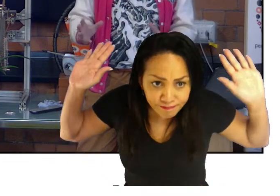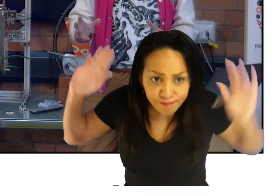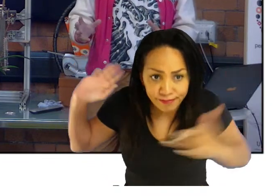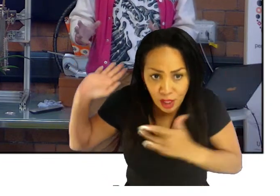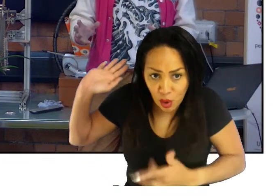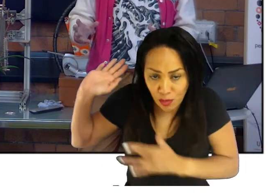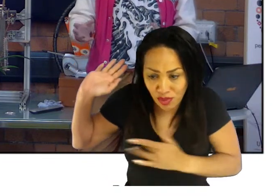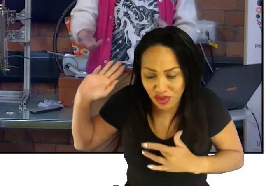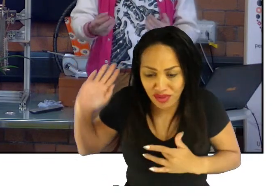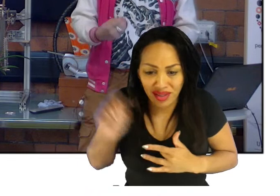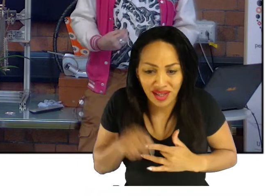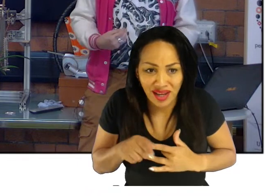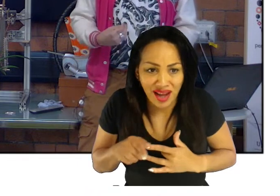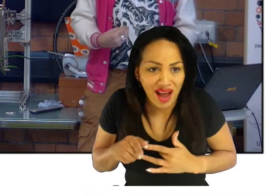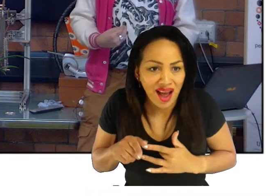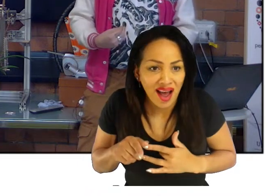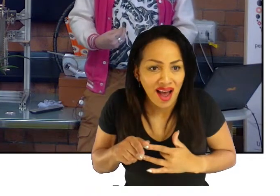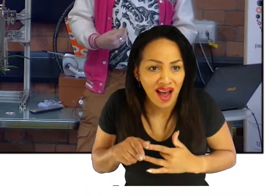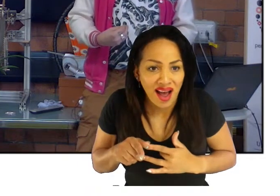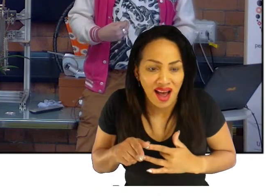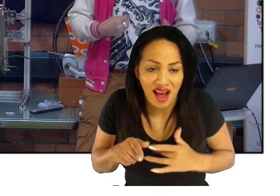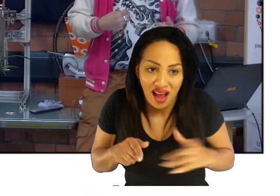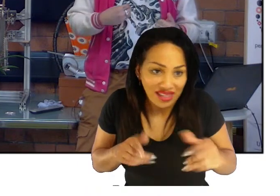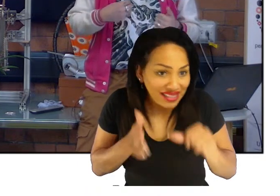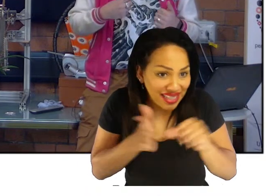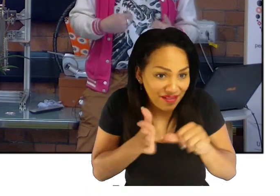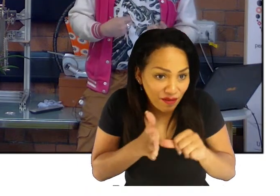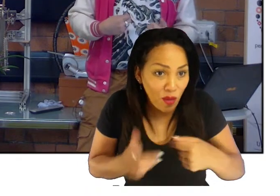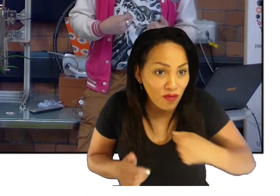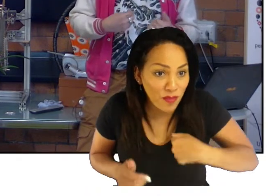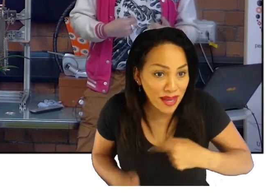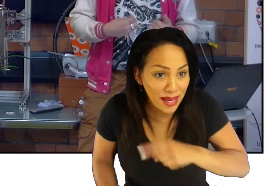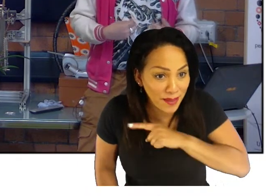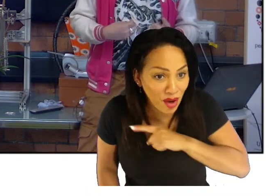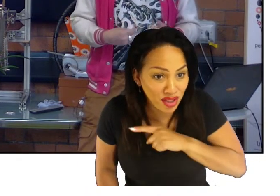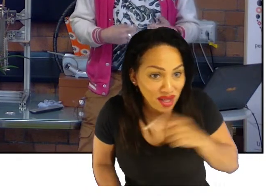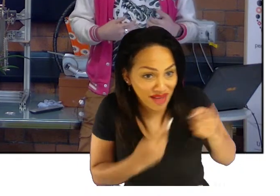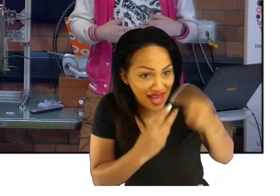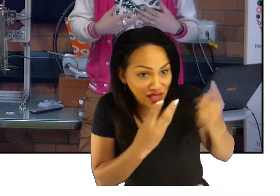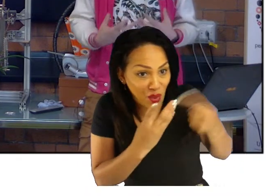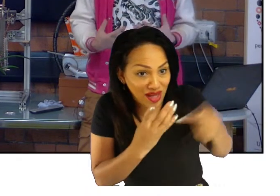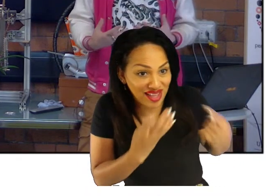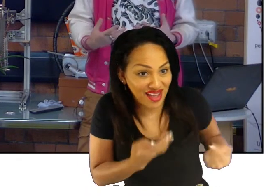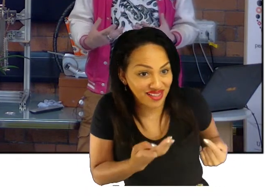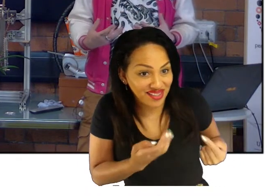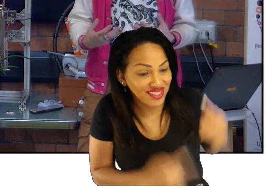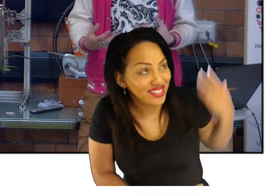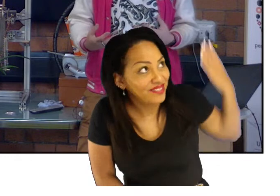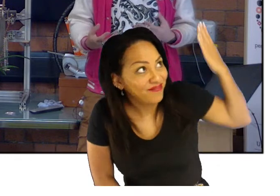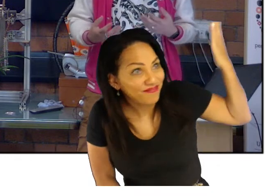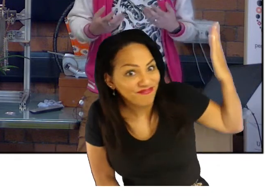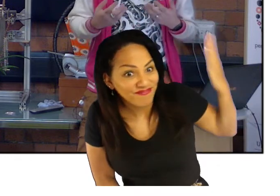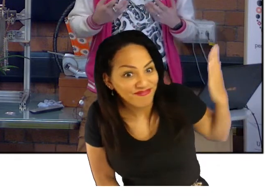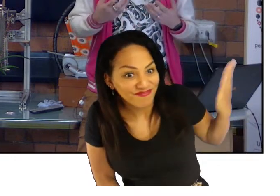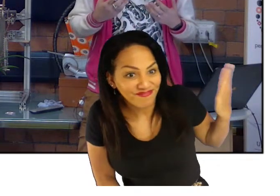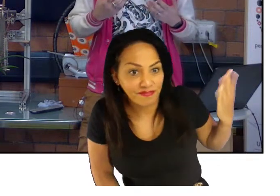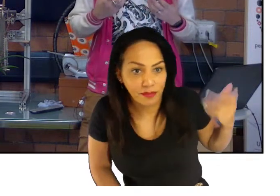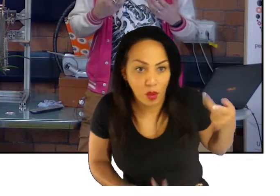over someone's narrative when they come to you for care, you need to find space to let them know